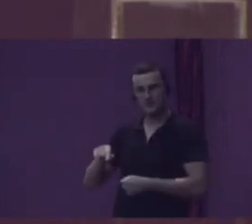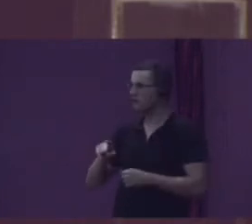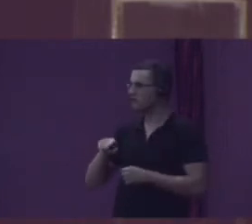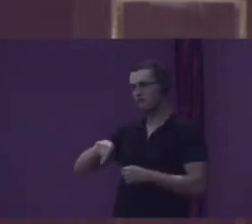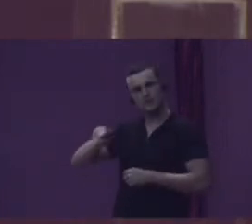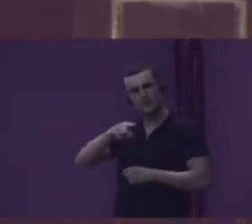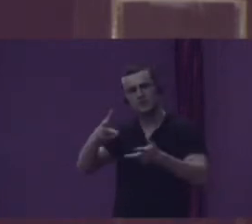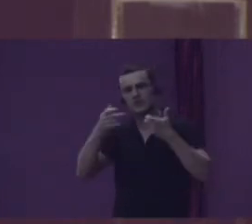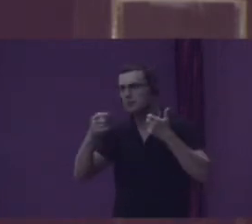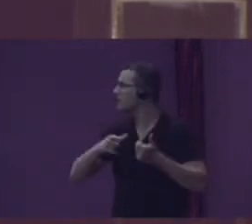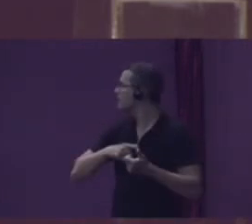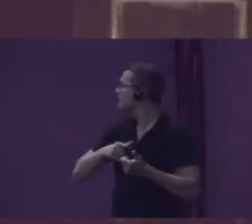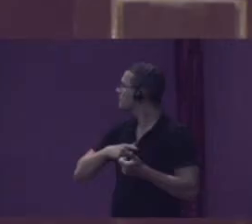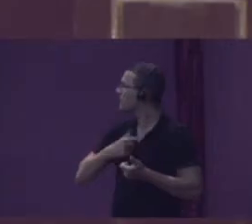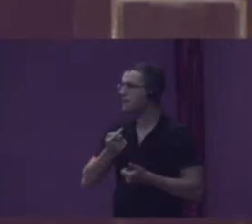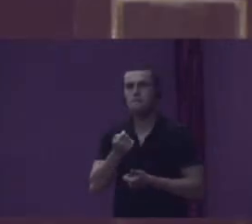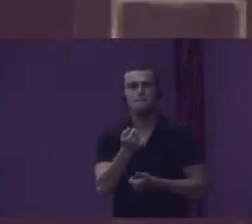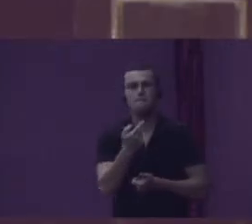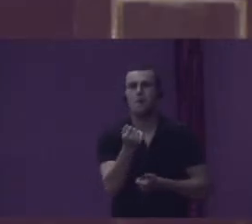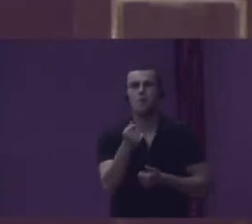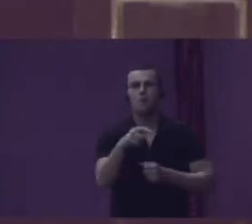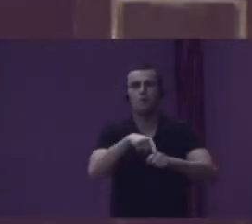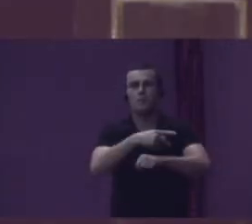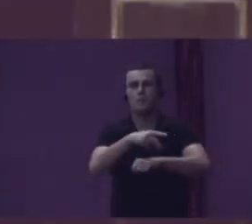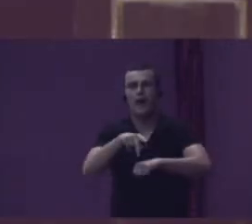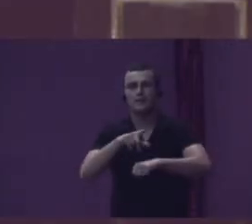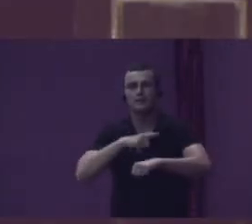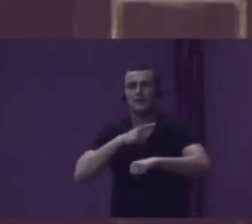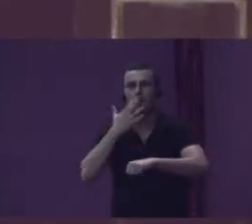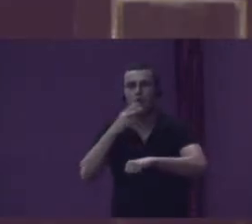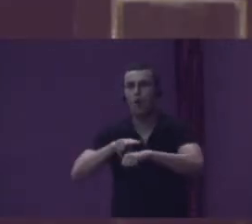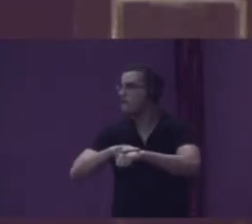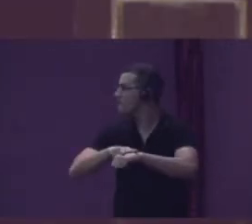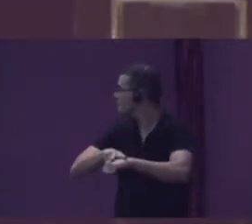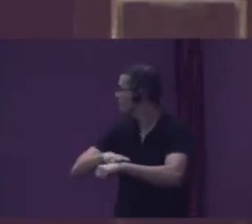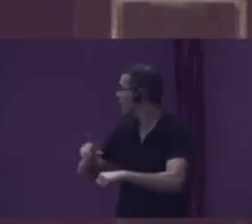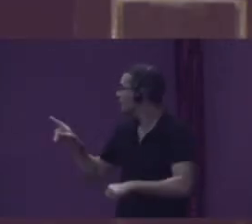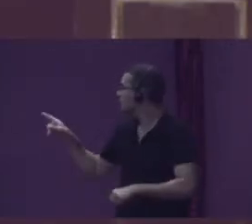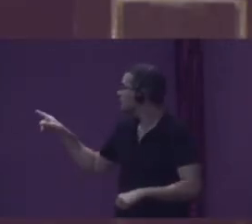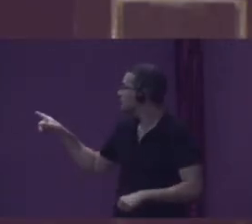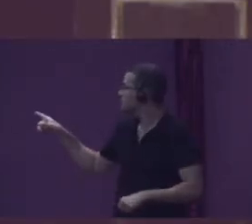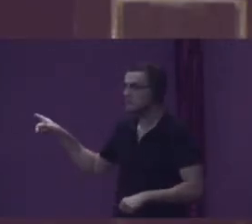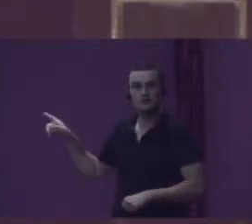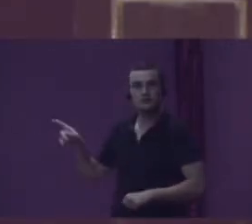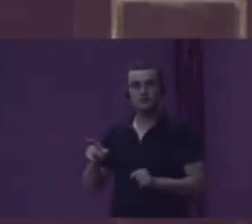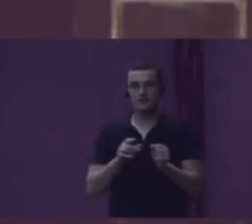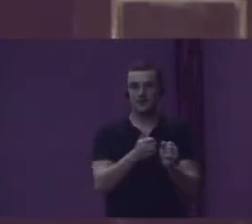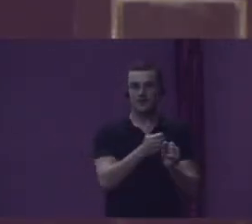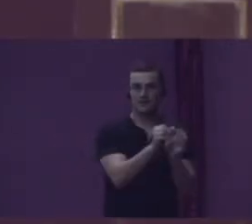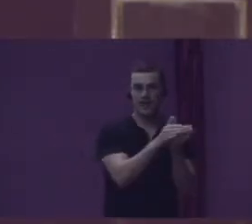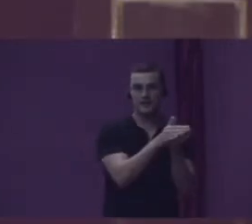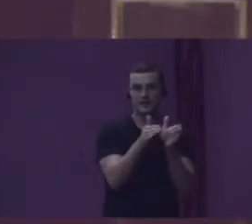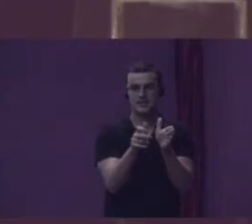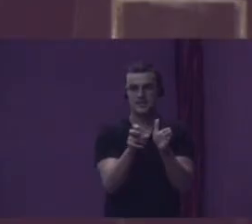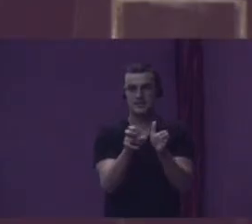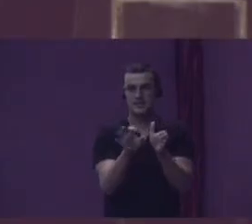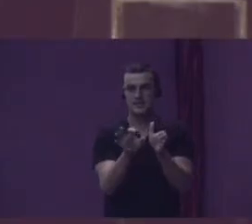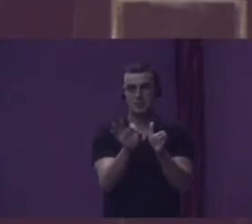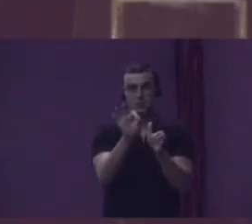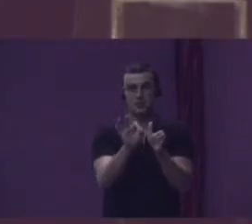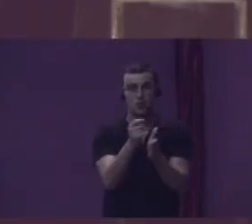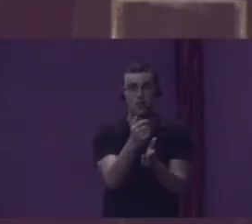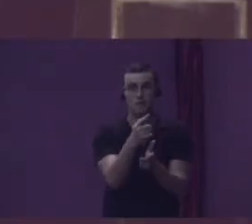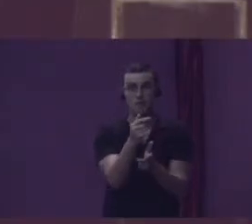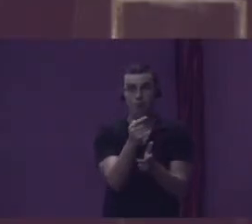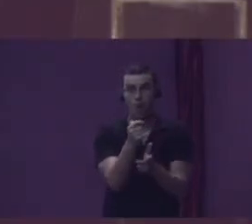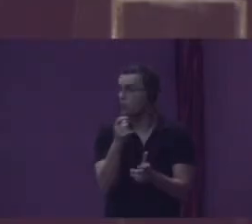fall in that range of 10 to 15%, which is recommended by the World Health Organization. Of course, as you'll see in